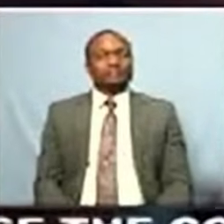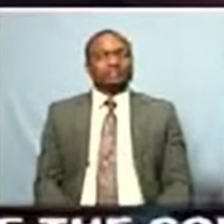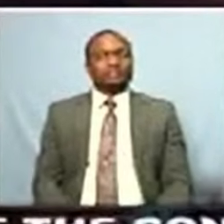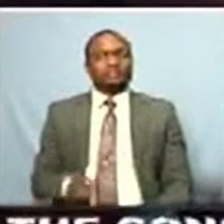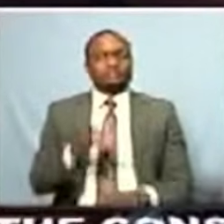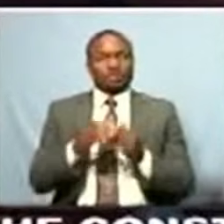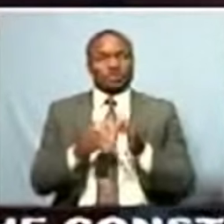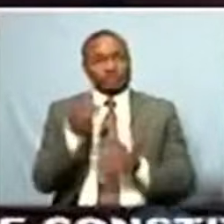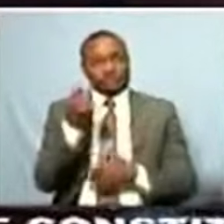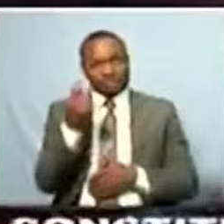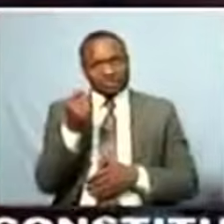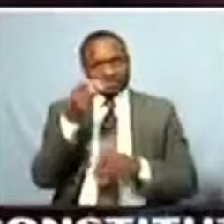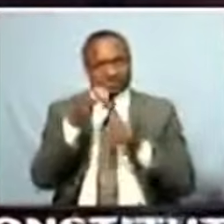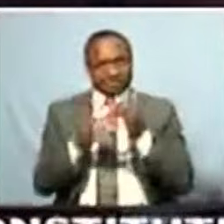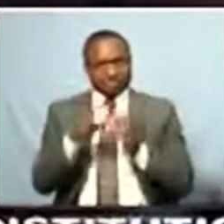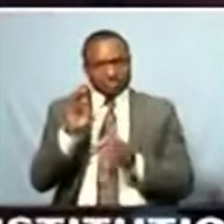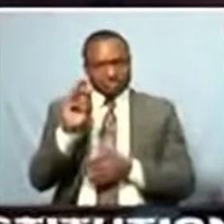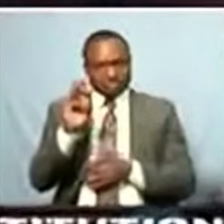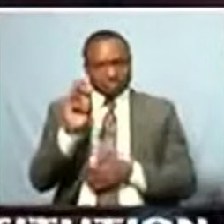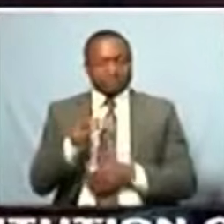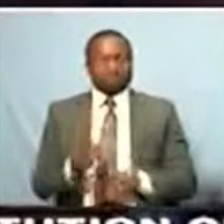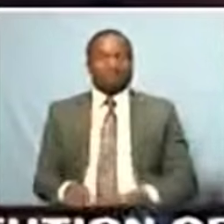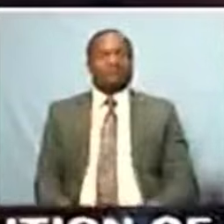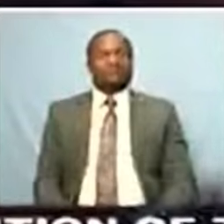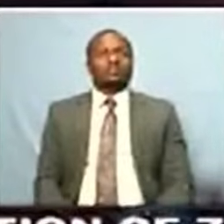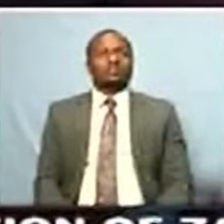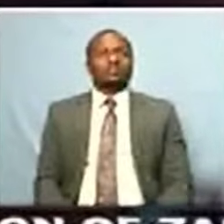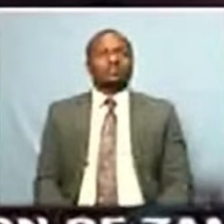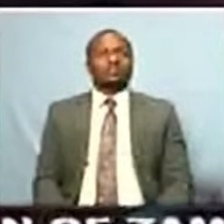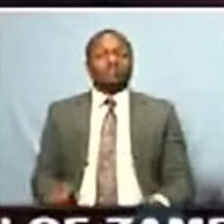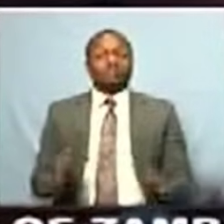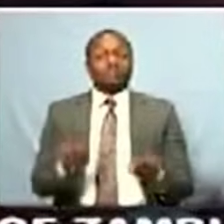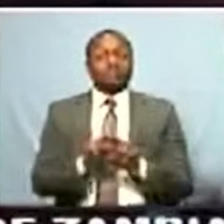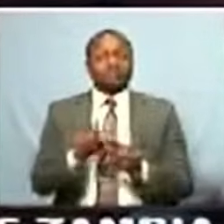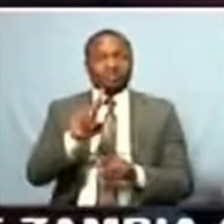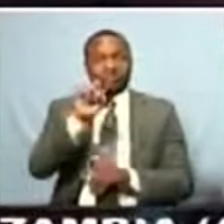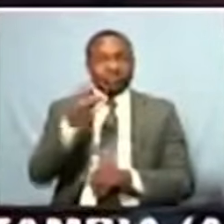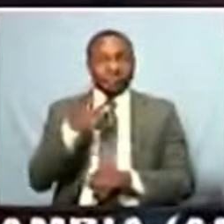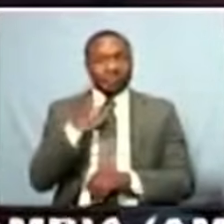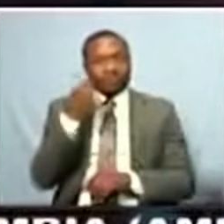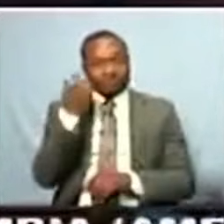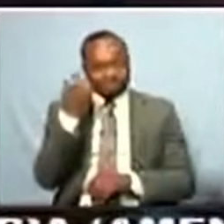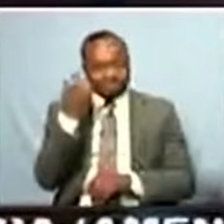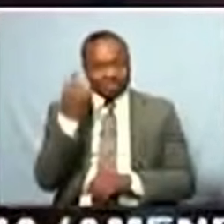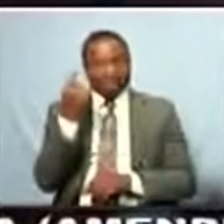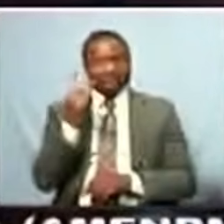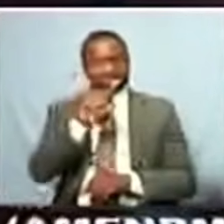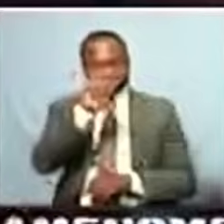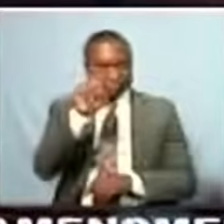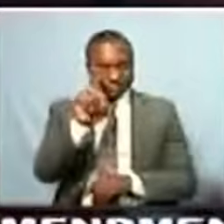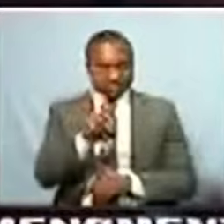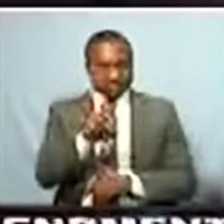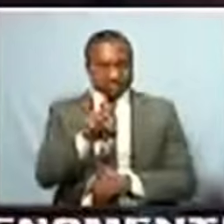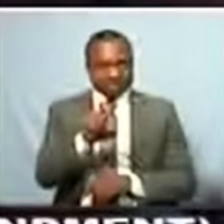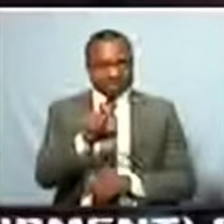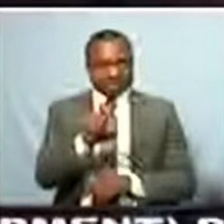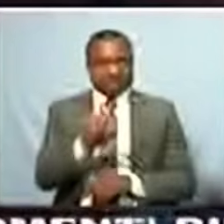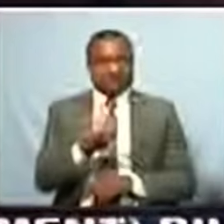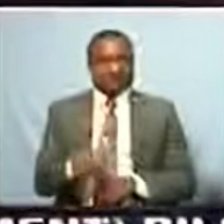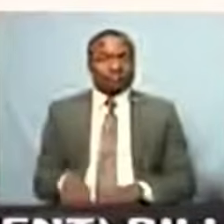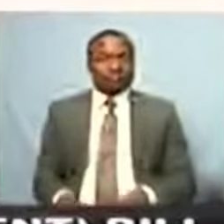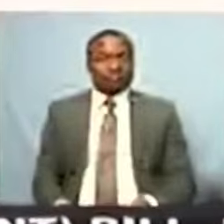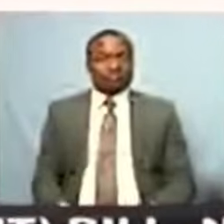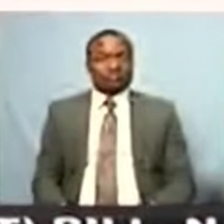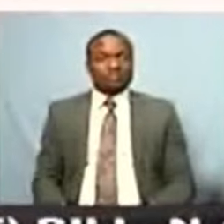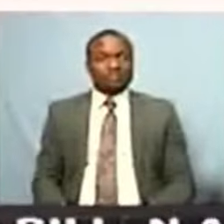Clause 11 and clause 16. On the same question, I understood the question. You understood the question, yes, right? So the question relates